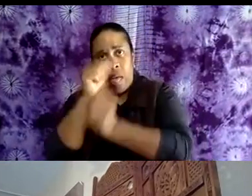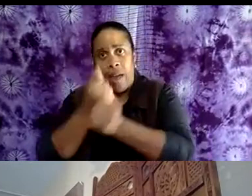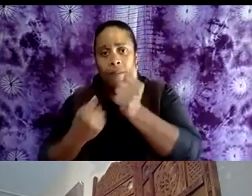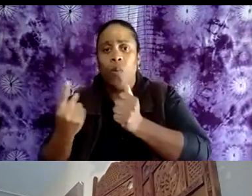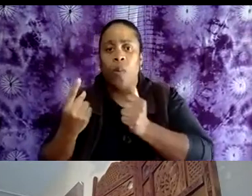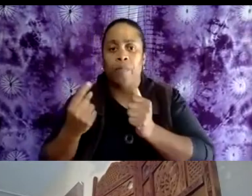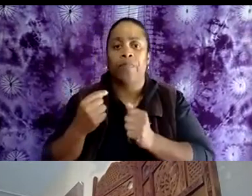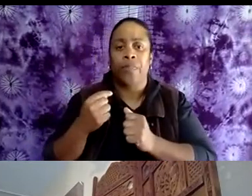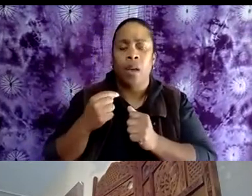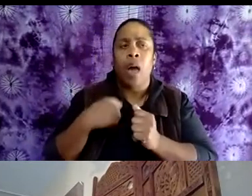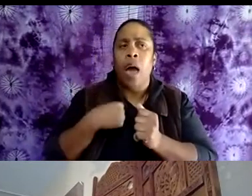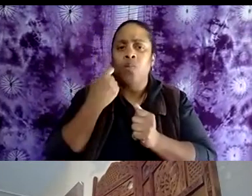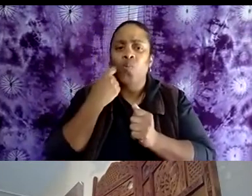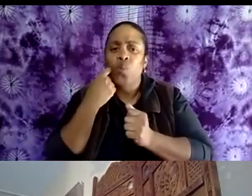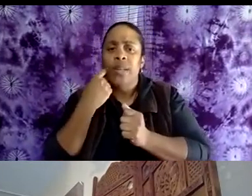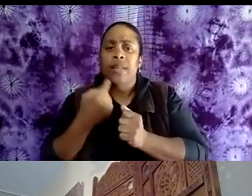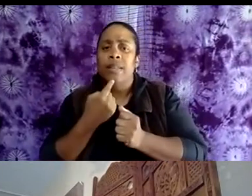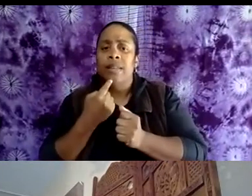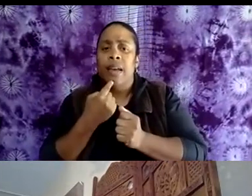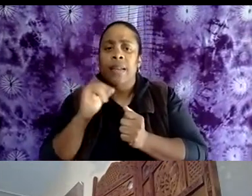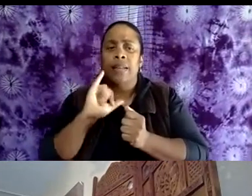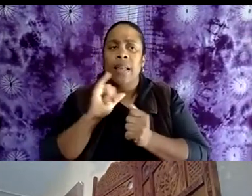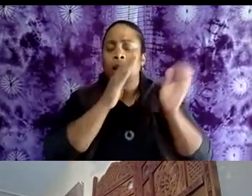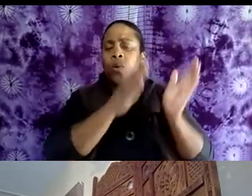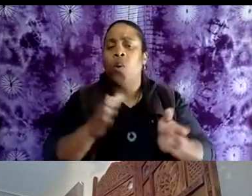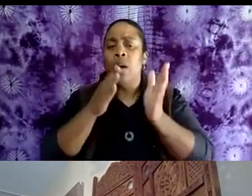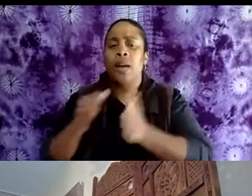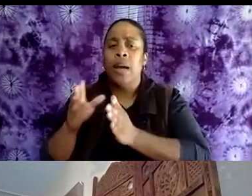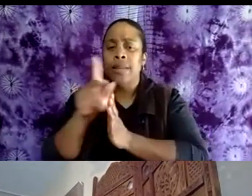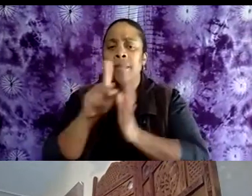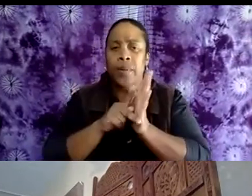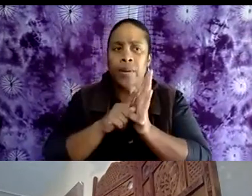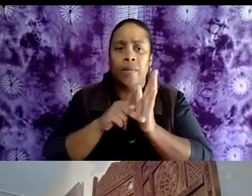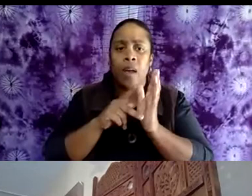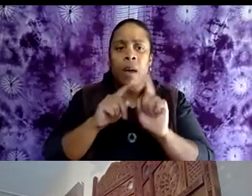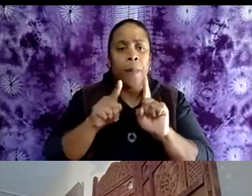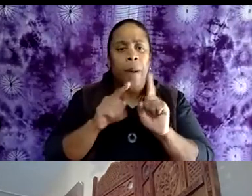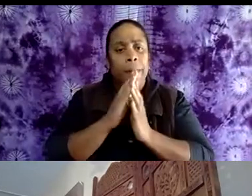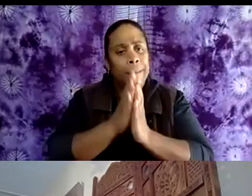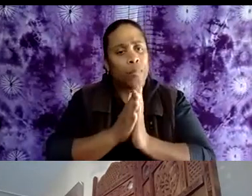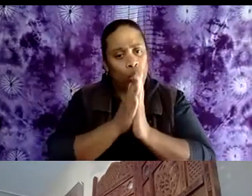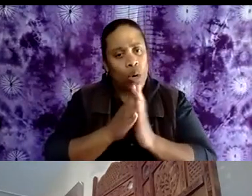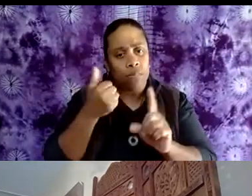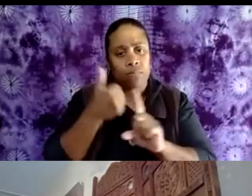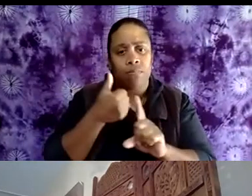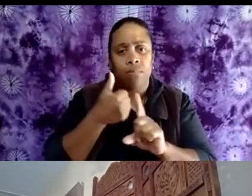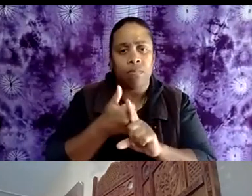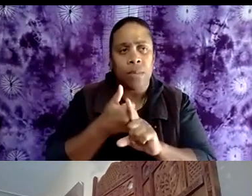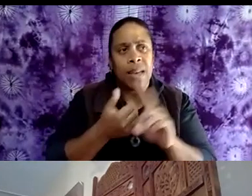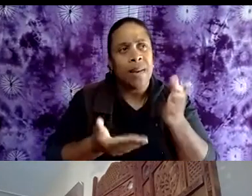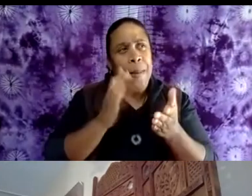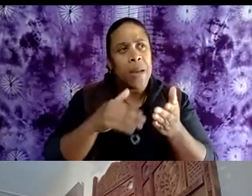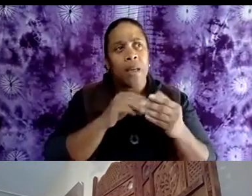As I said earlier, it's an organizing principle, especially intentions, but prayer is maybe just another